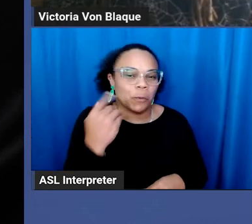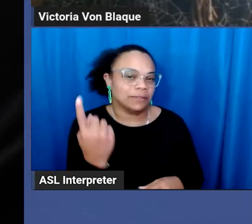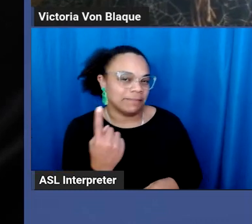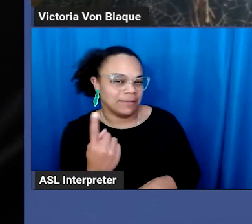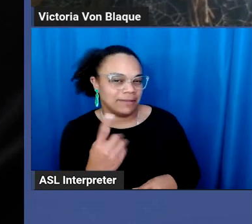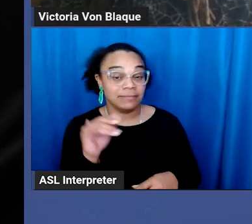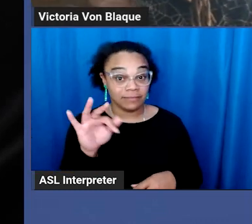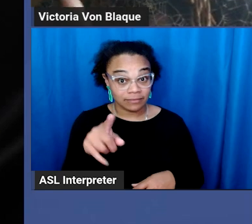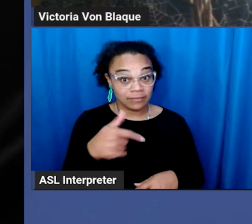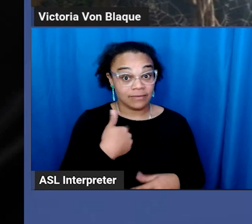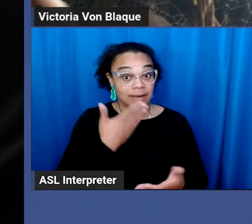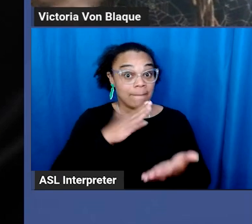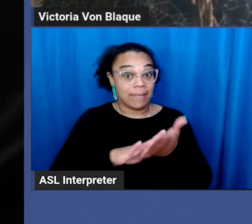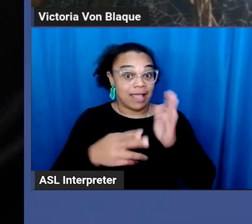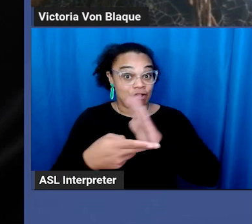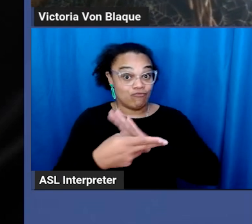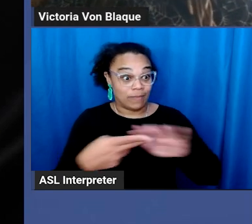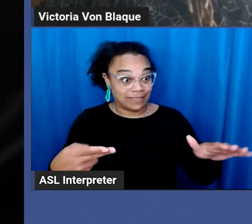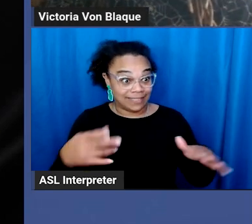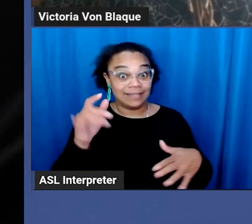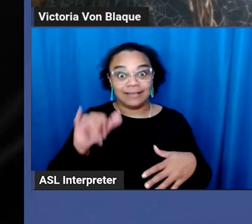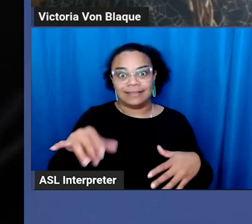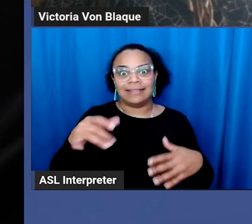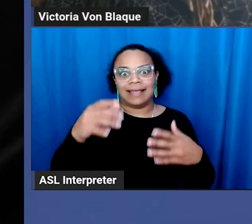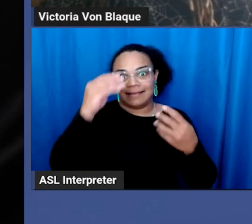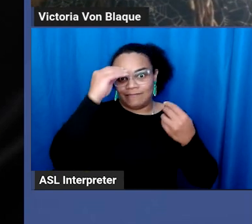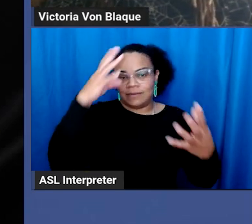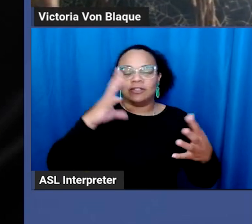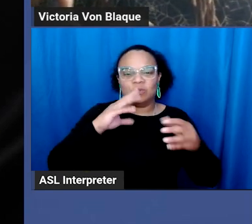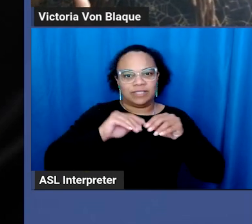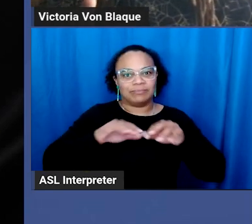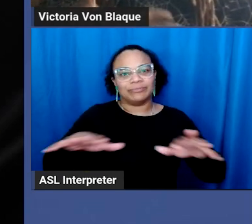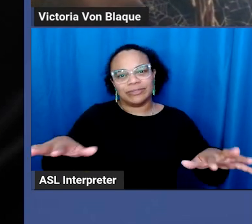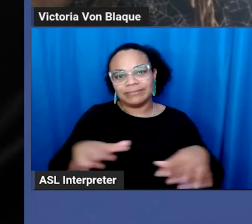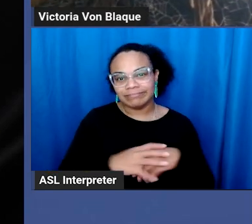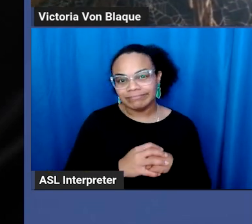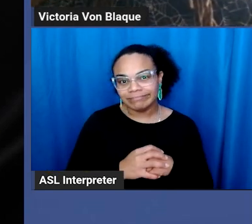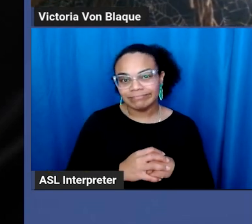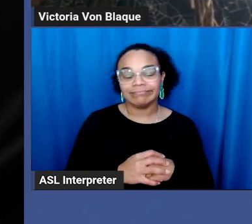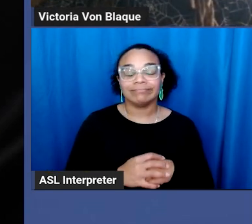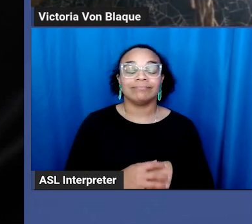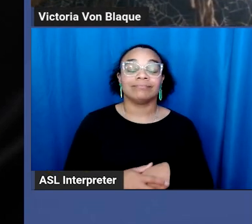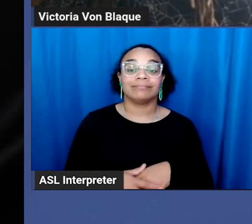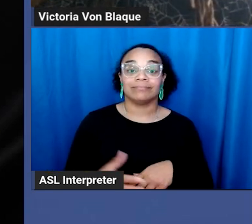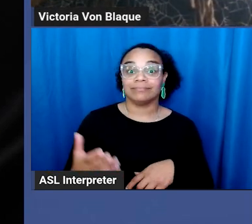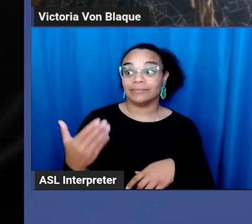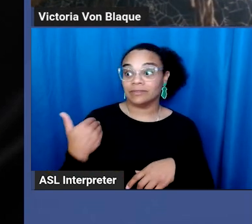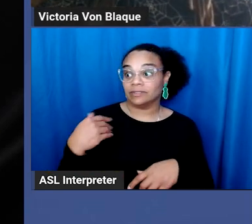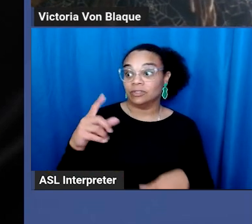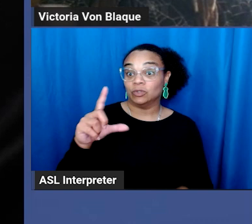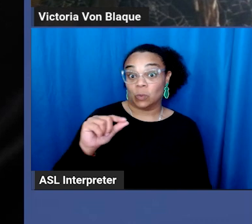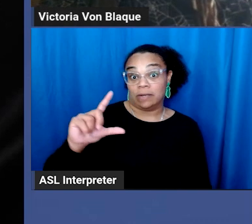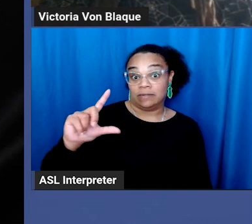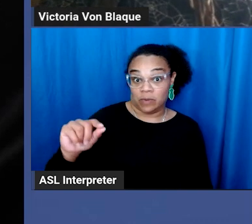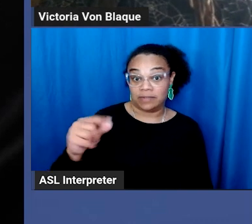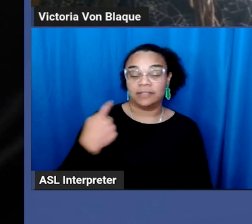bad reputation, that's going to travel. So in